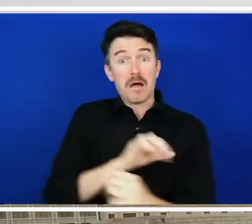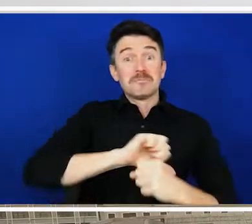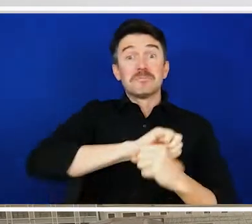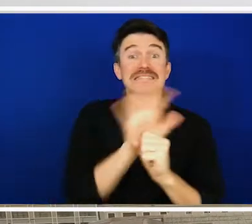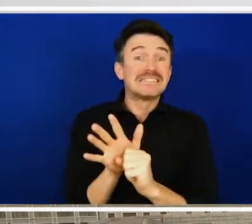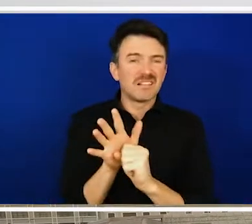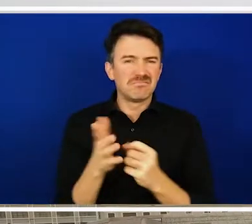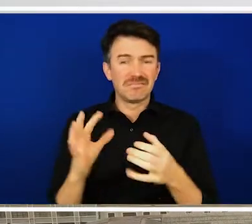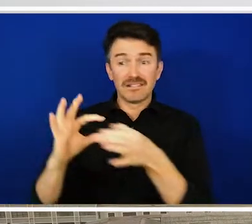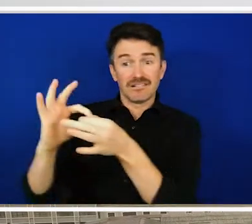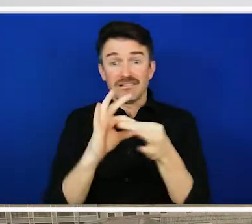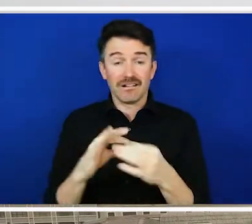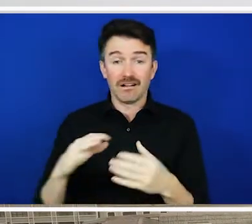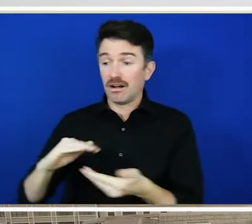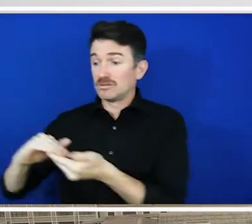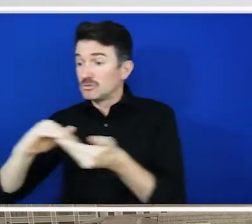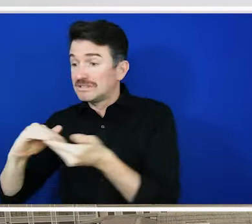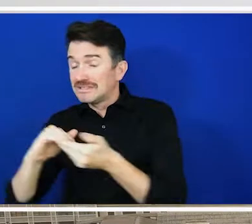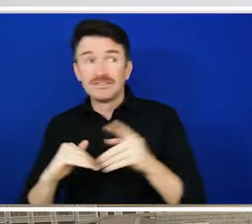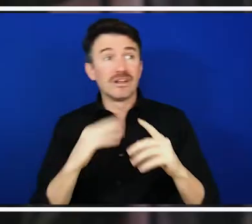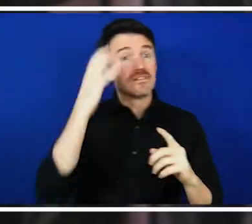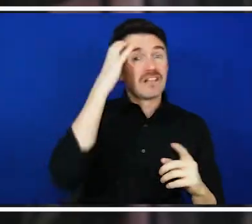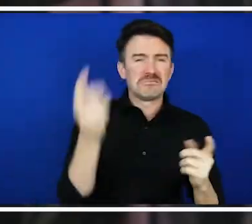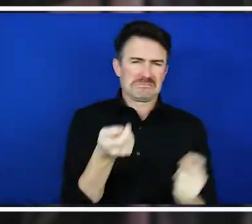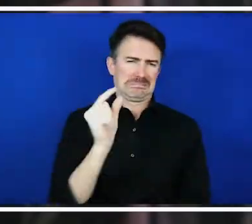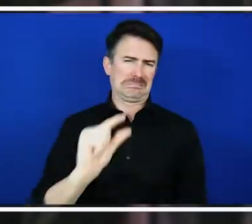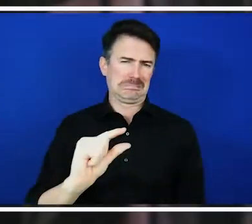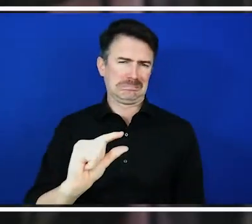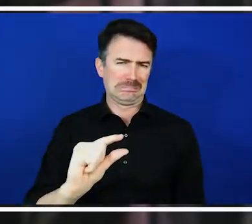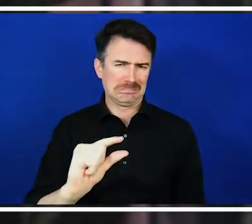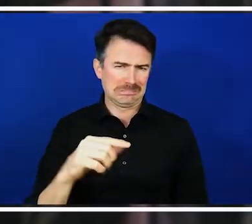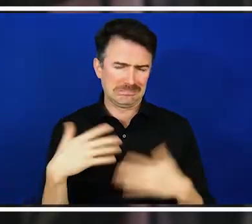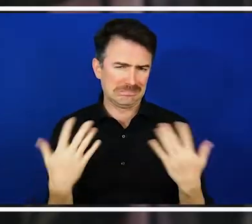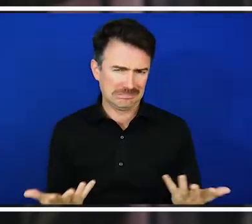Before the pandemic, there wasn't much communication or engagement with the government.